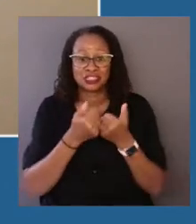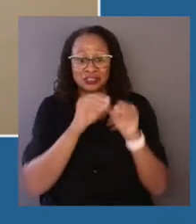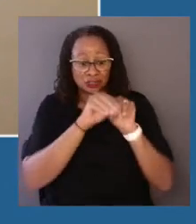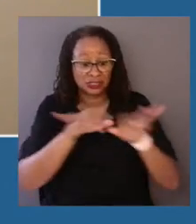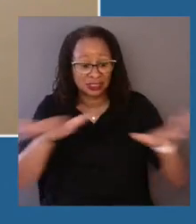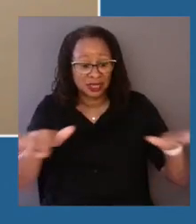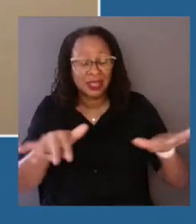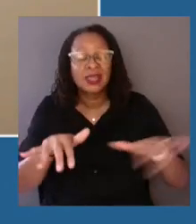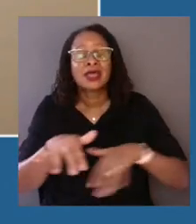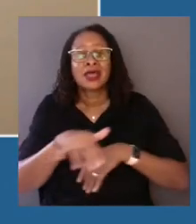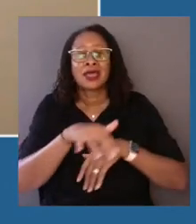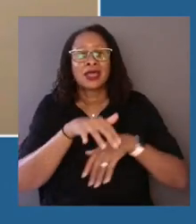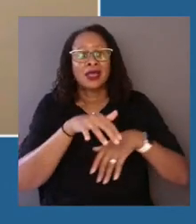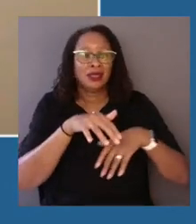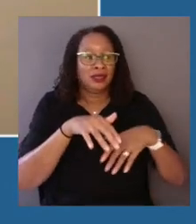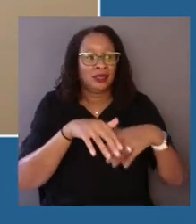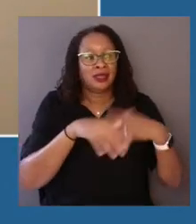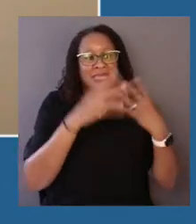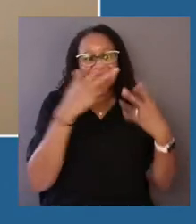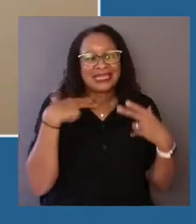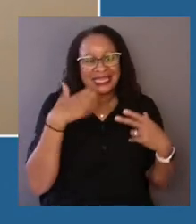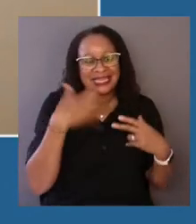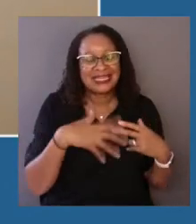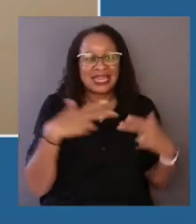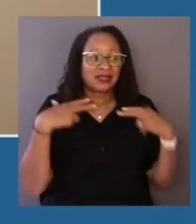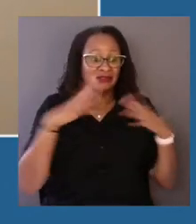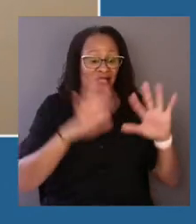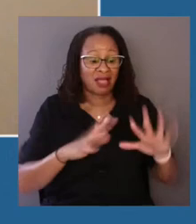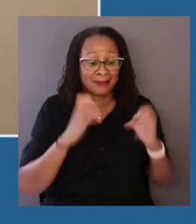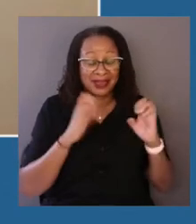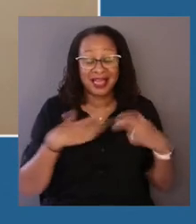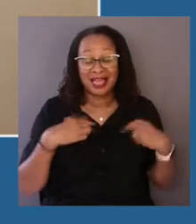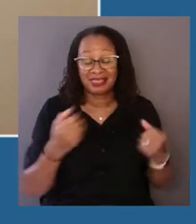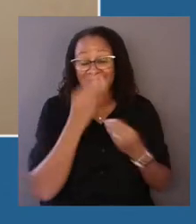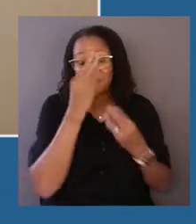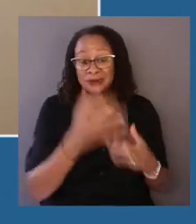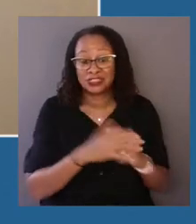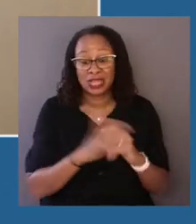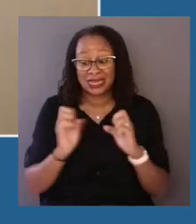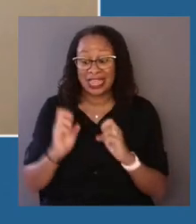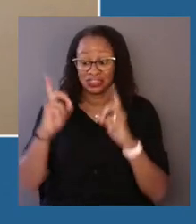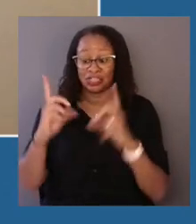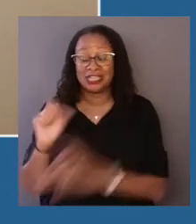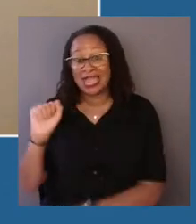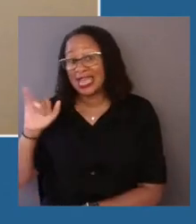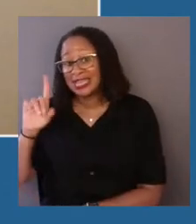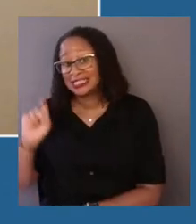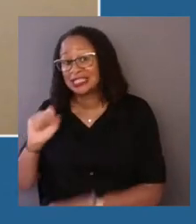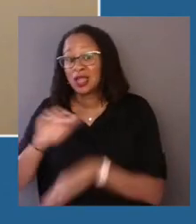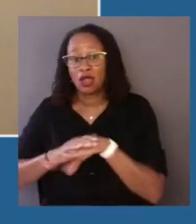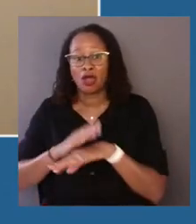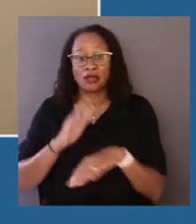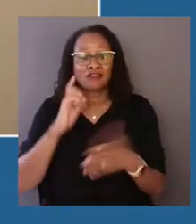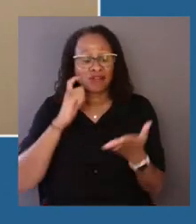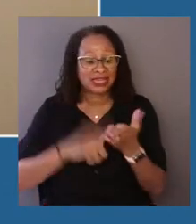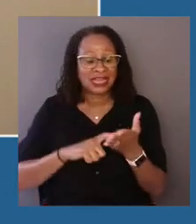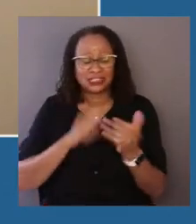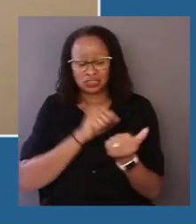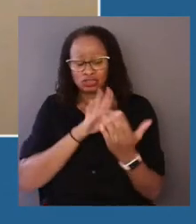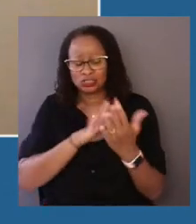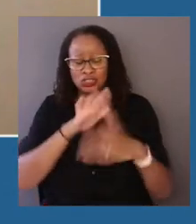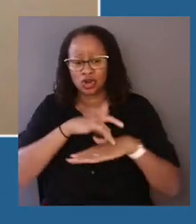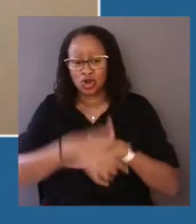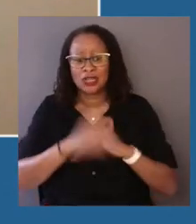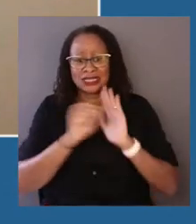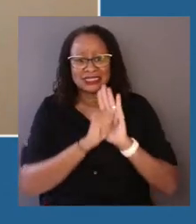and climate health information, and importantly, to educate home health aides on recognizing and addressing early signs of heat illness in